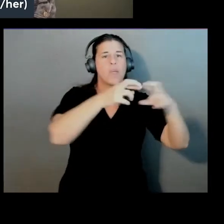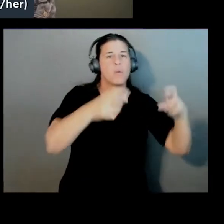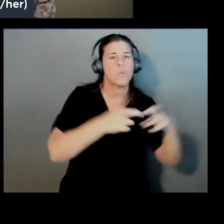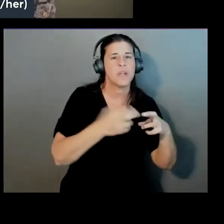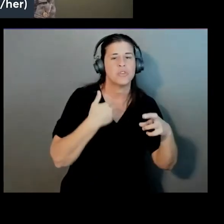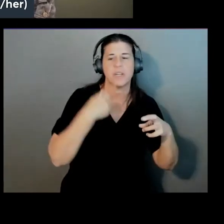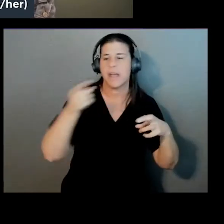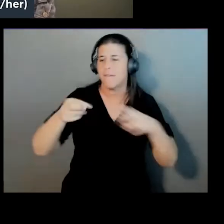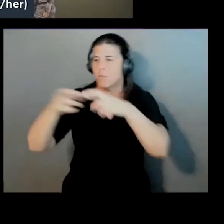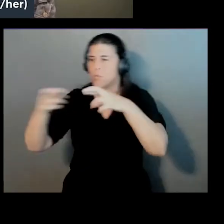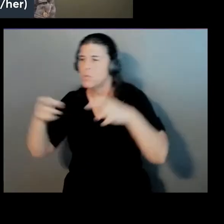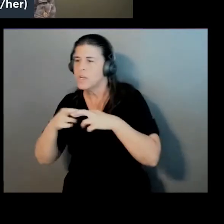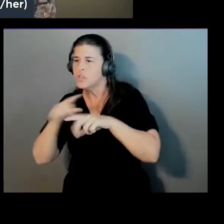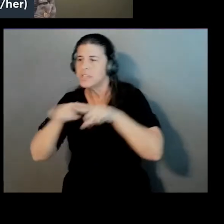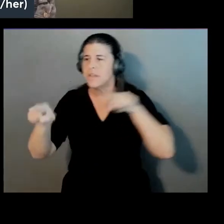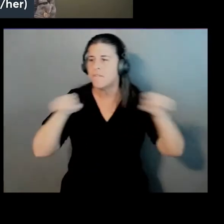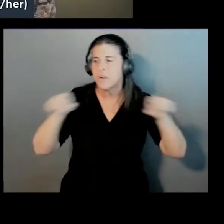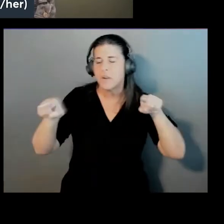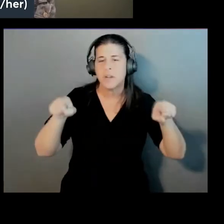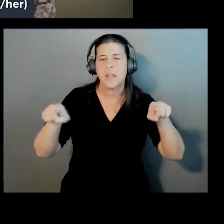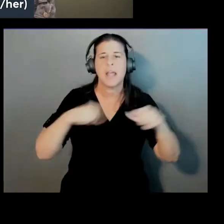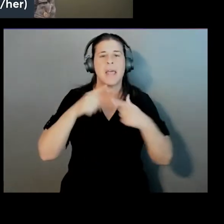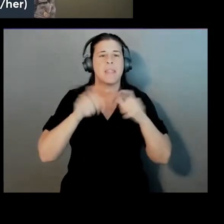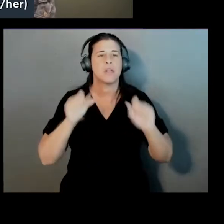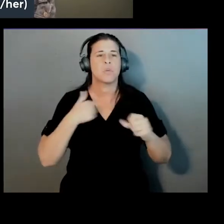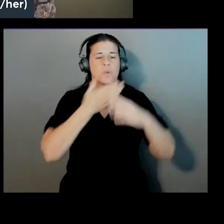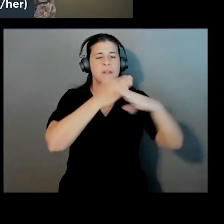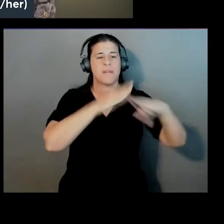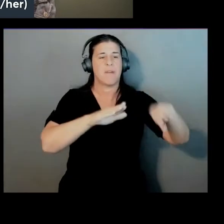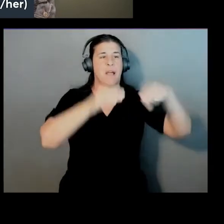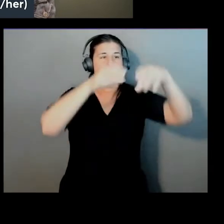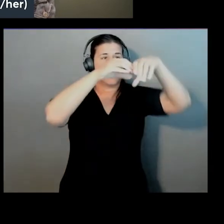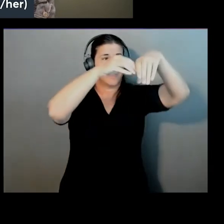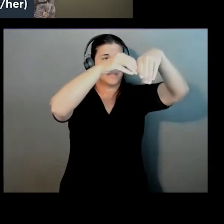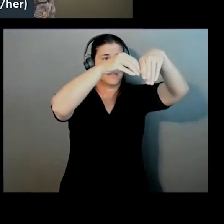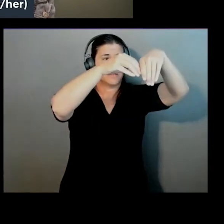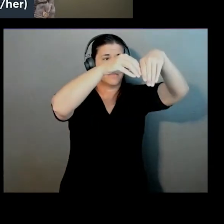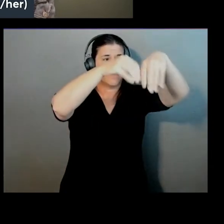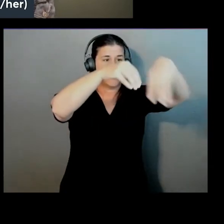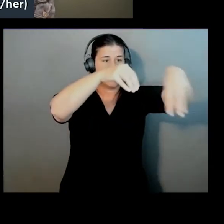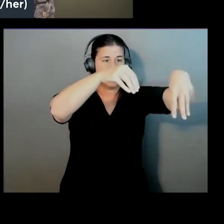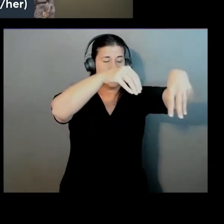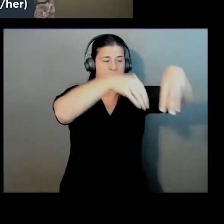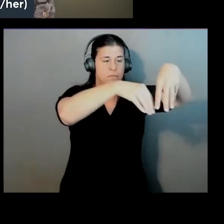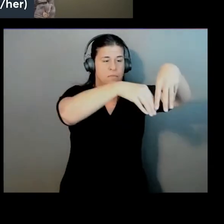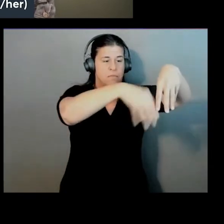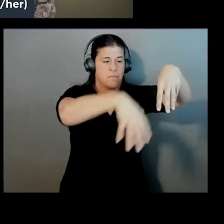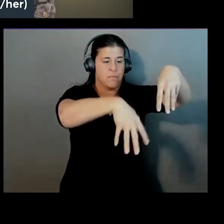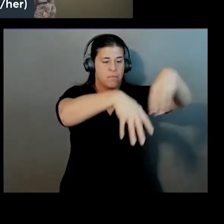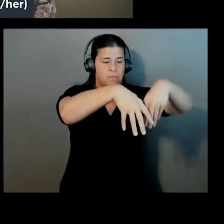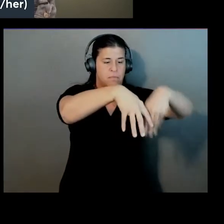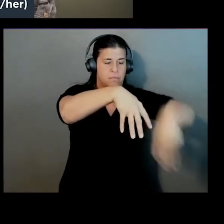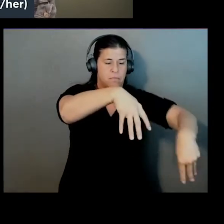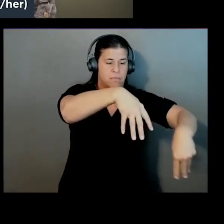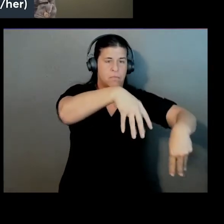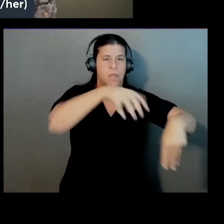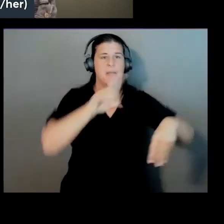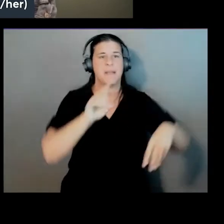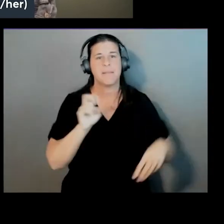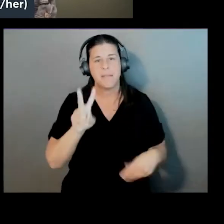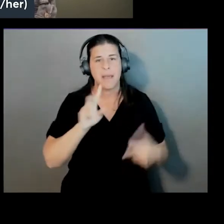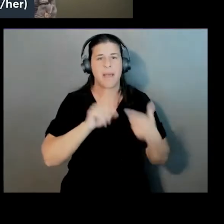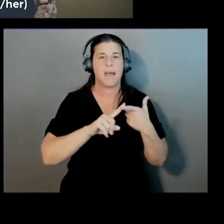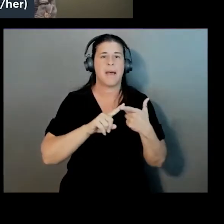region. And then you can further divide those pools into dev pools, prod pools, or if you have various